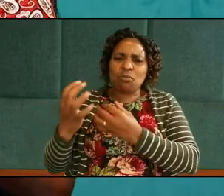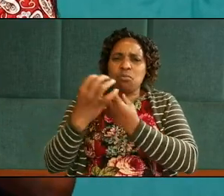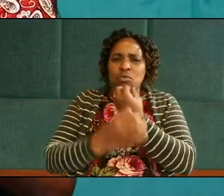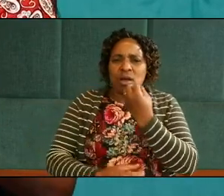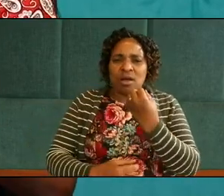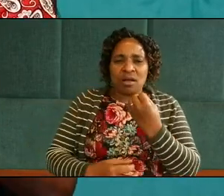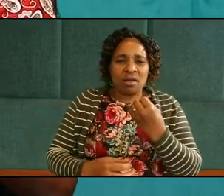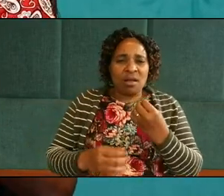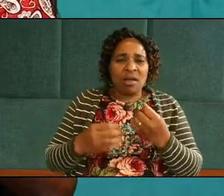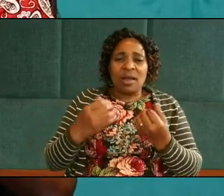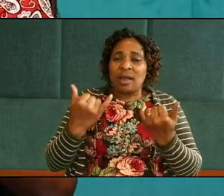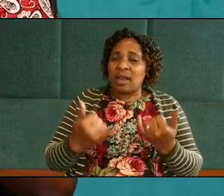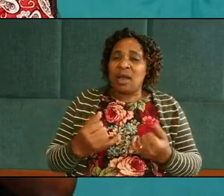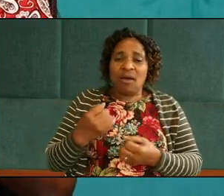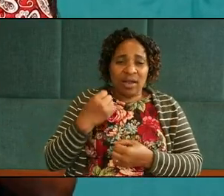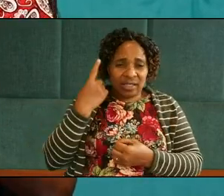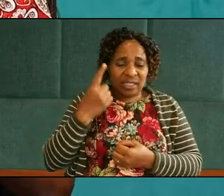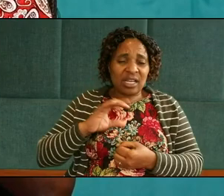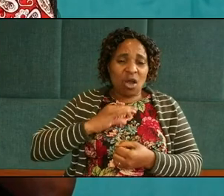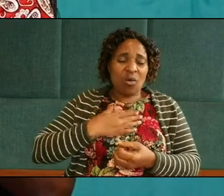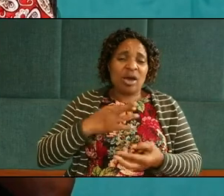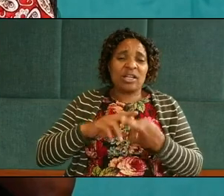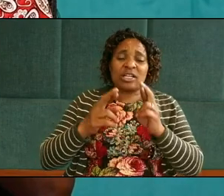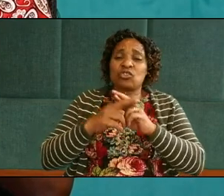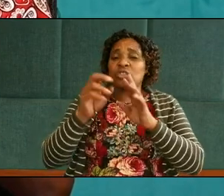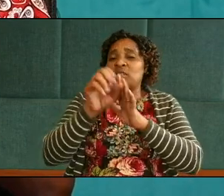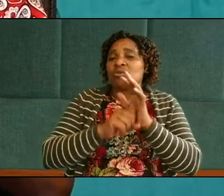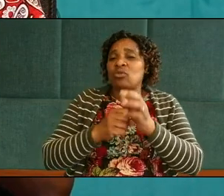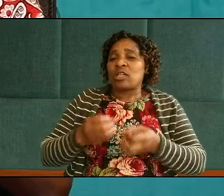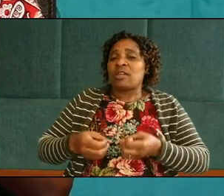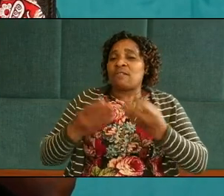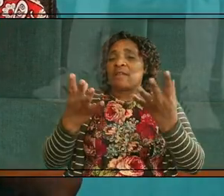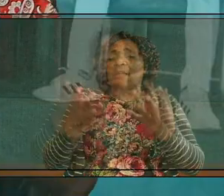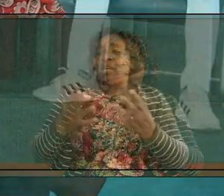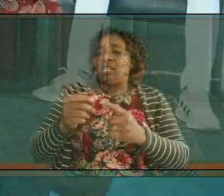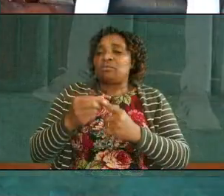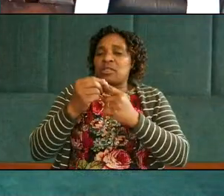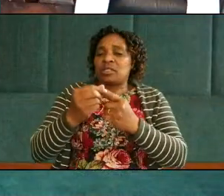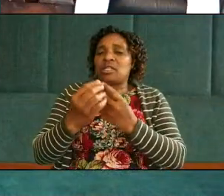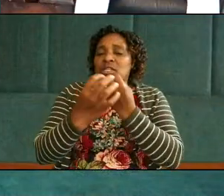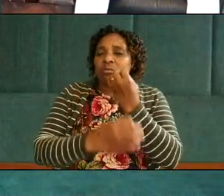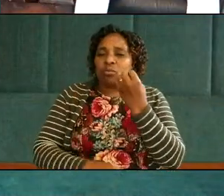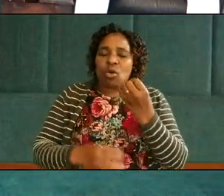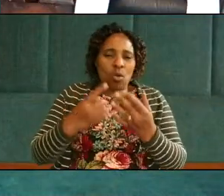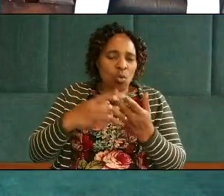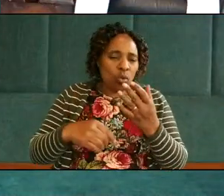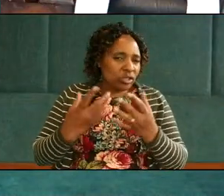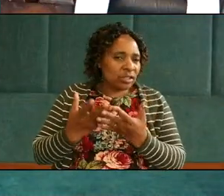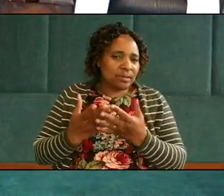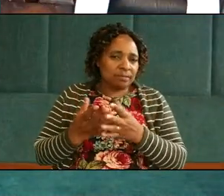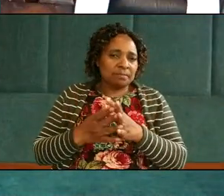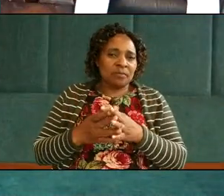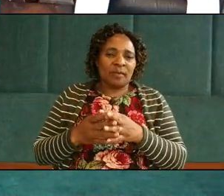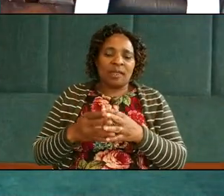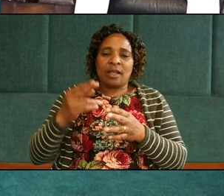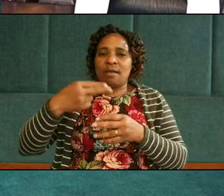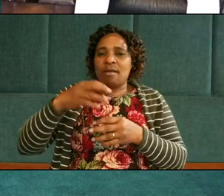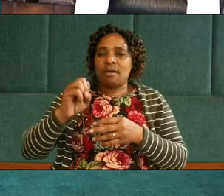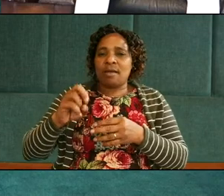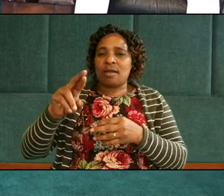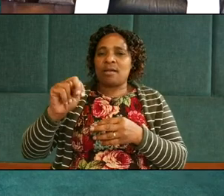want to understand, what should be our relationship with giving, and especially the poor? Henry, perhaps if you could take us through that.